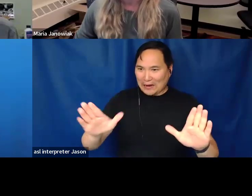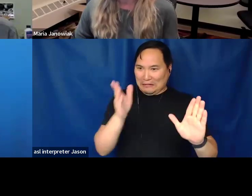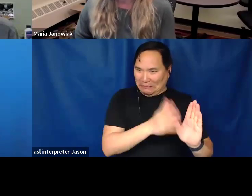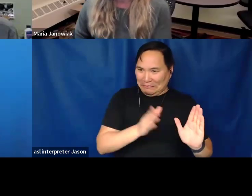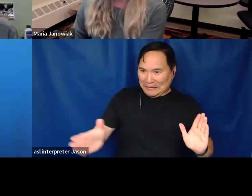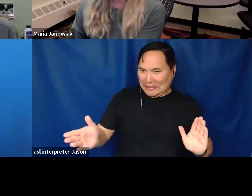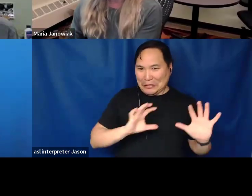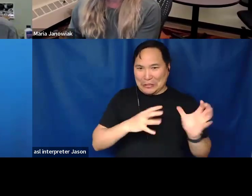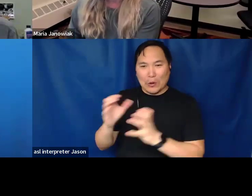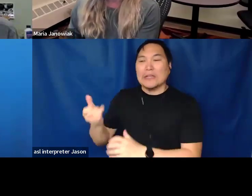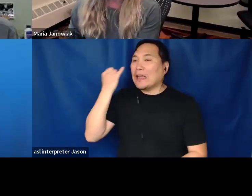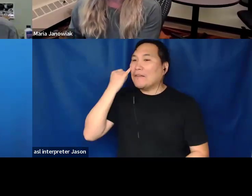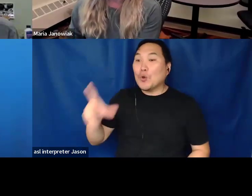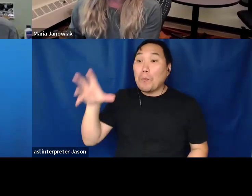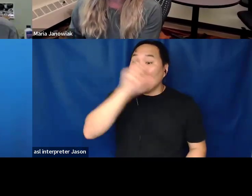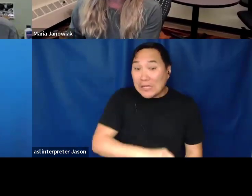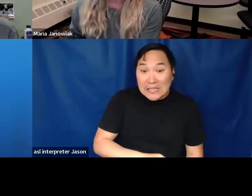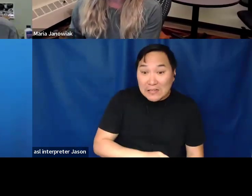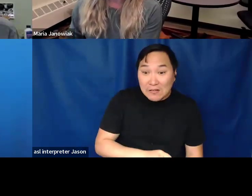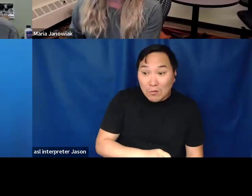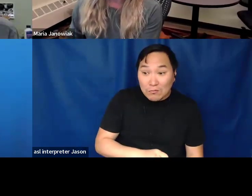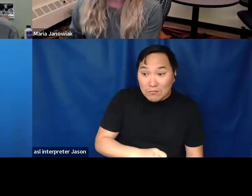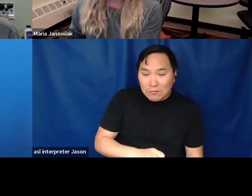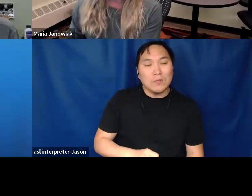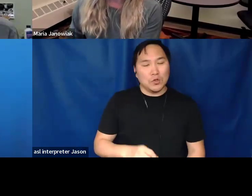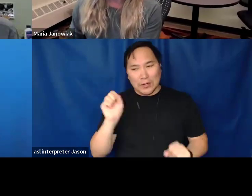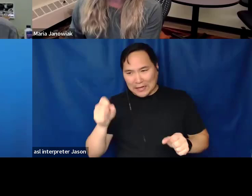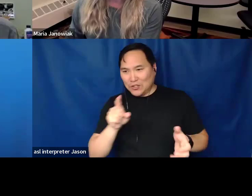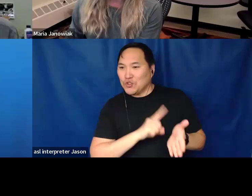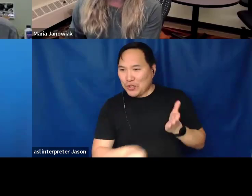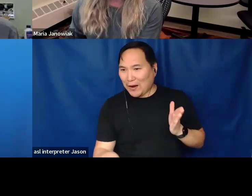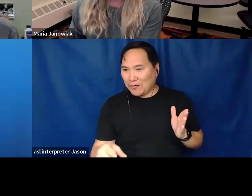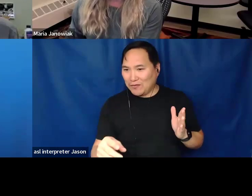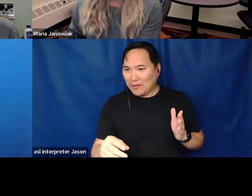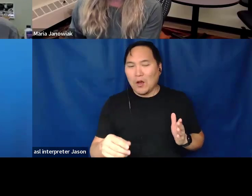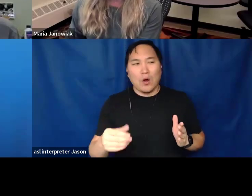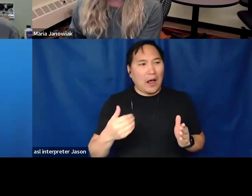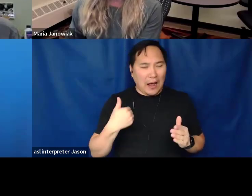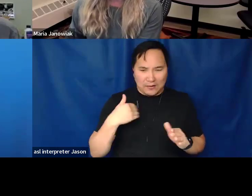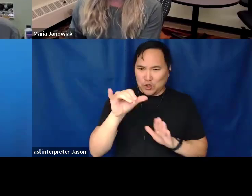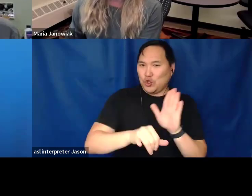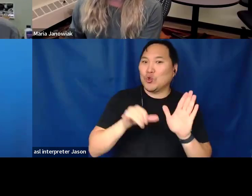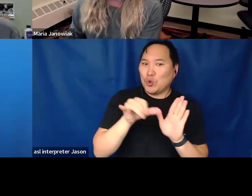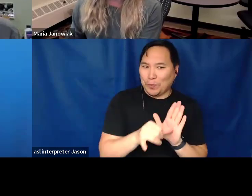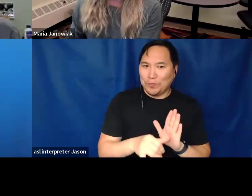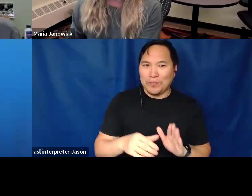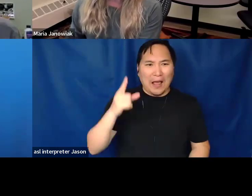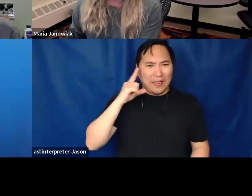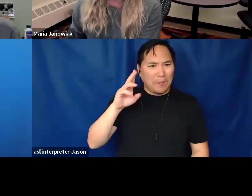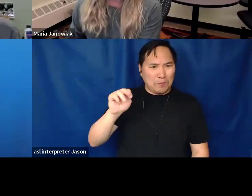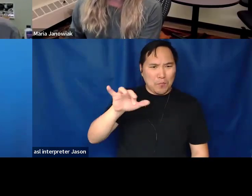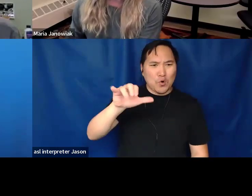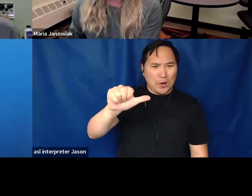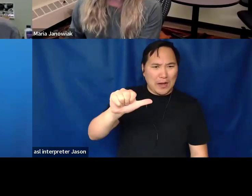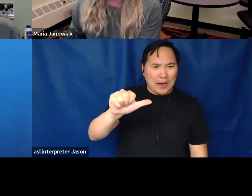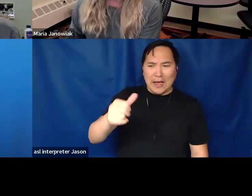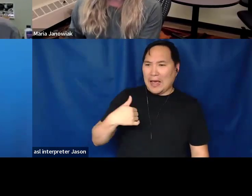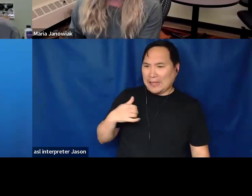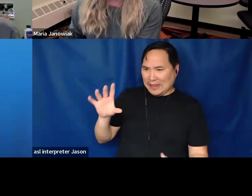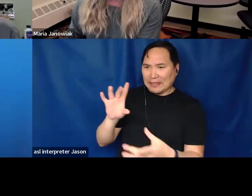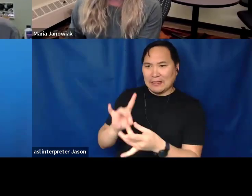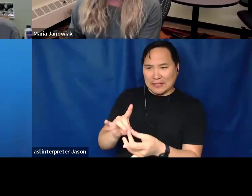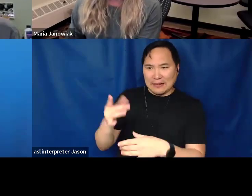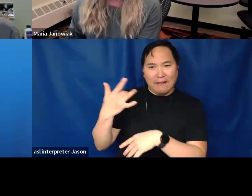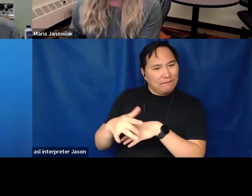missed any, make sure to check out. I know that we have quite a few of them up on YouTube, and I think Maria posted links to